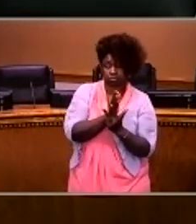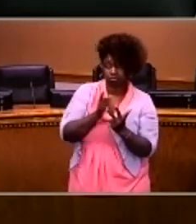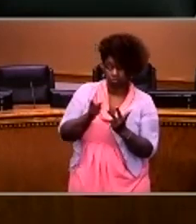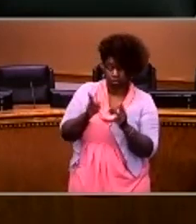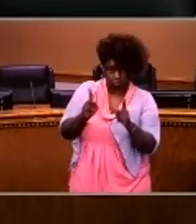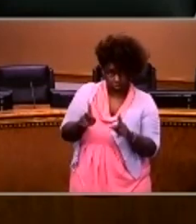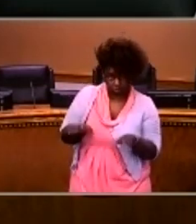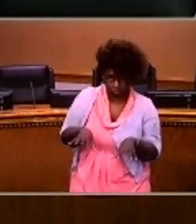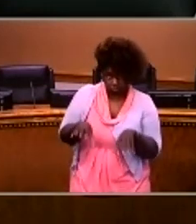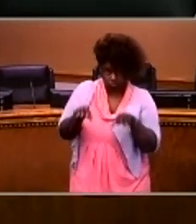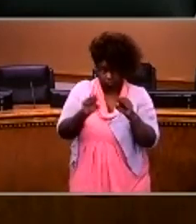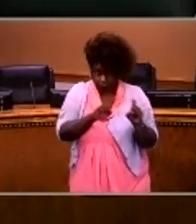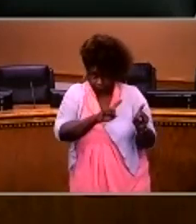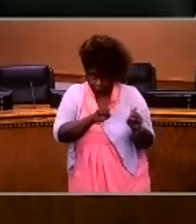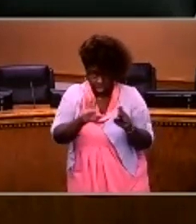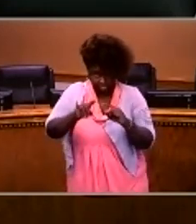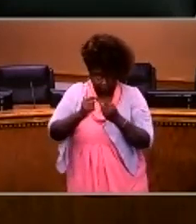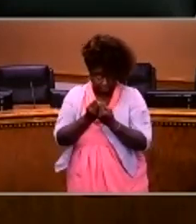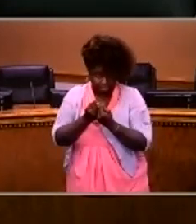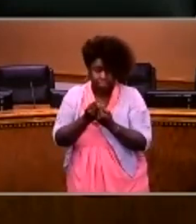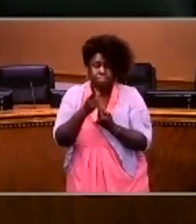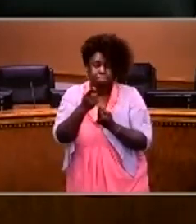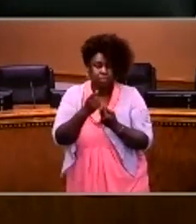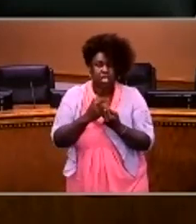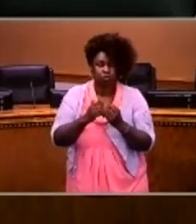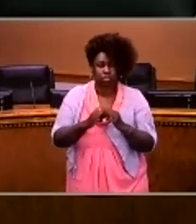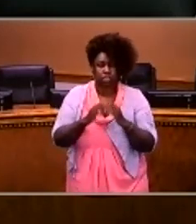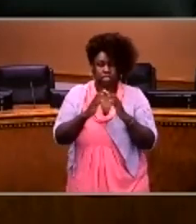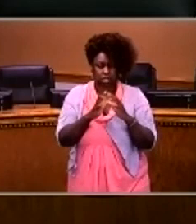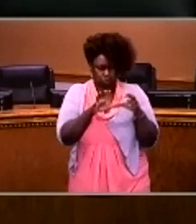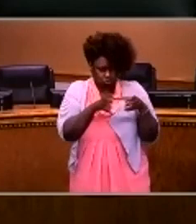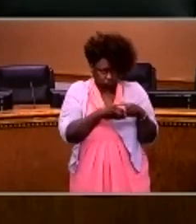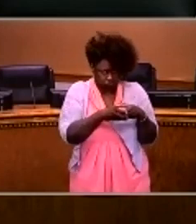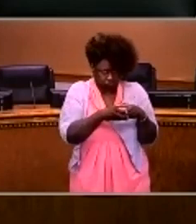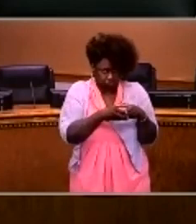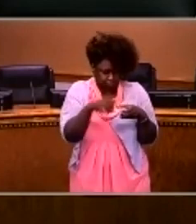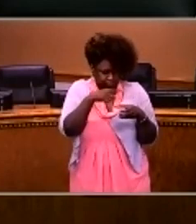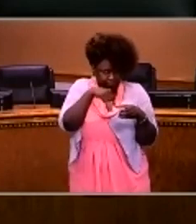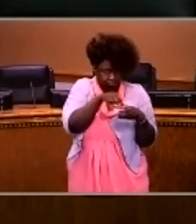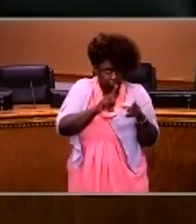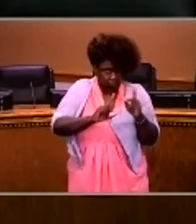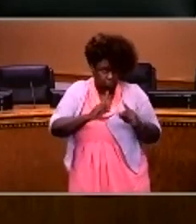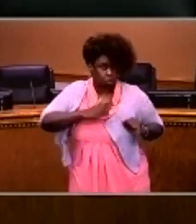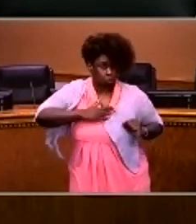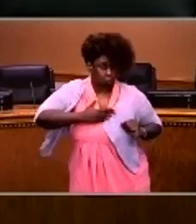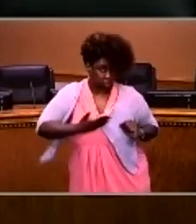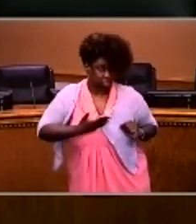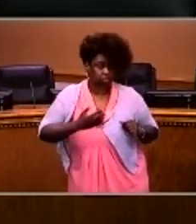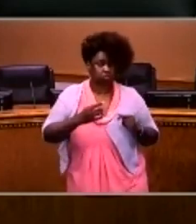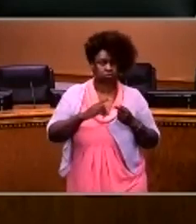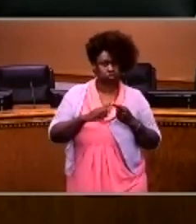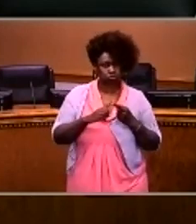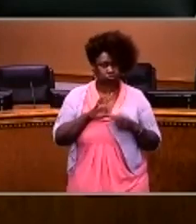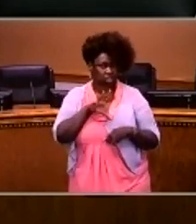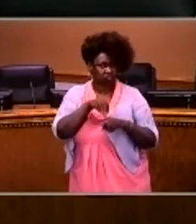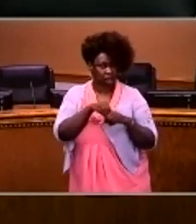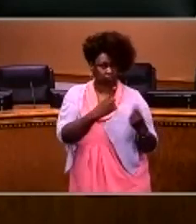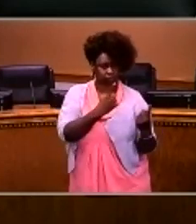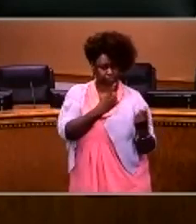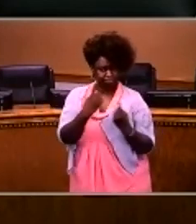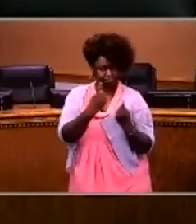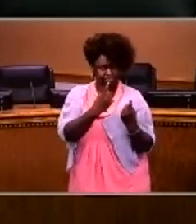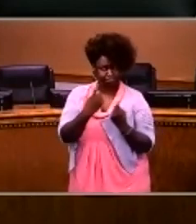team will create a cohort of individuals willing to continue to complete surveys and subject themselves